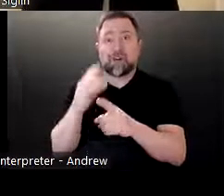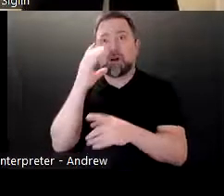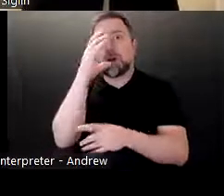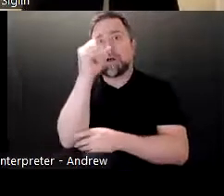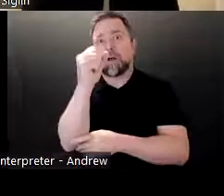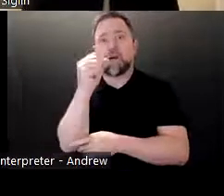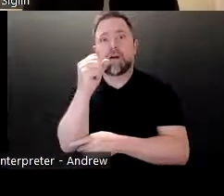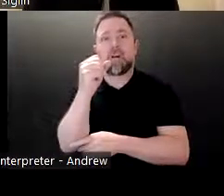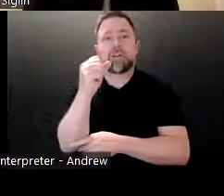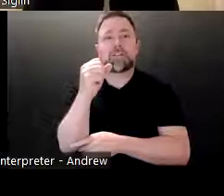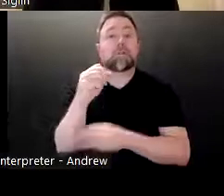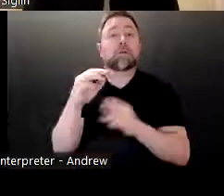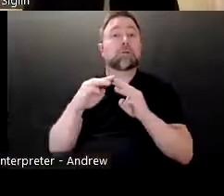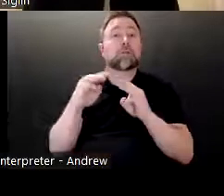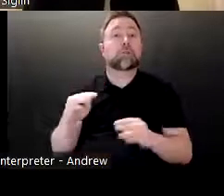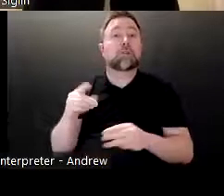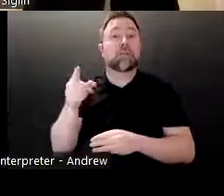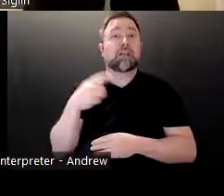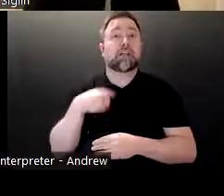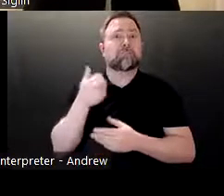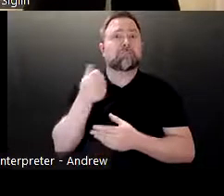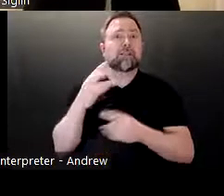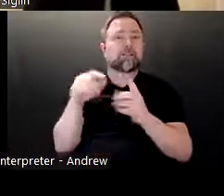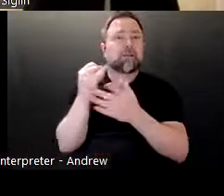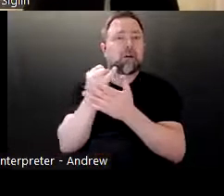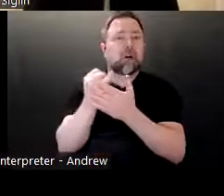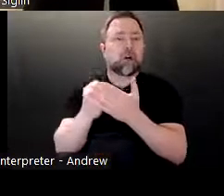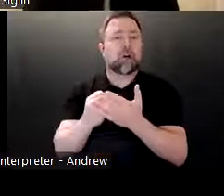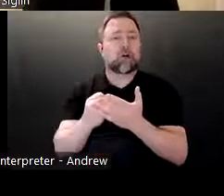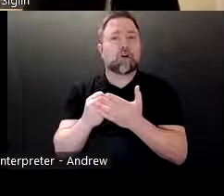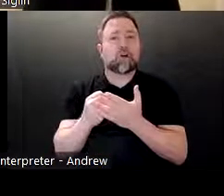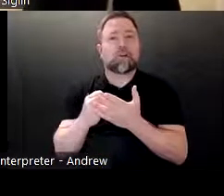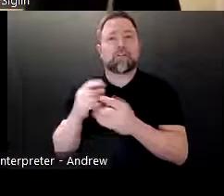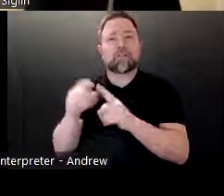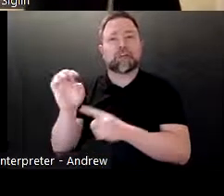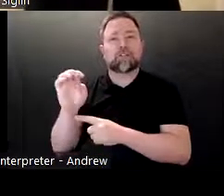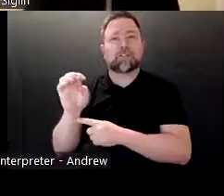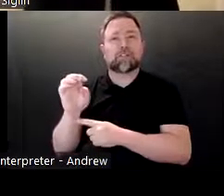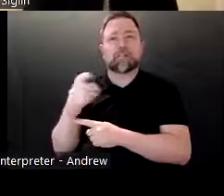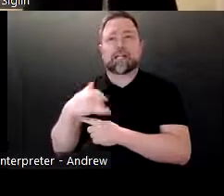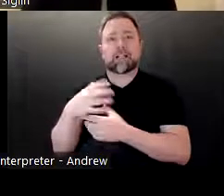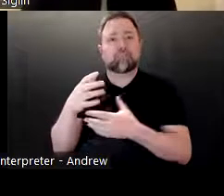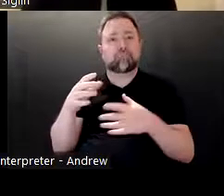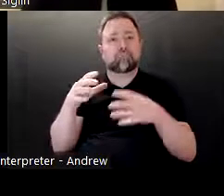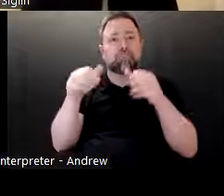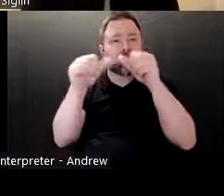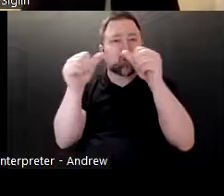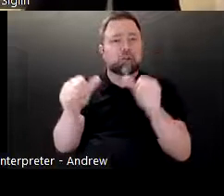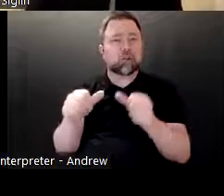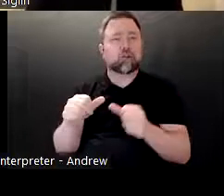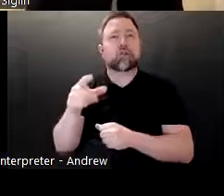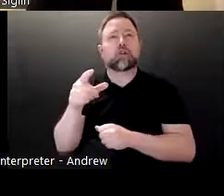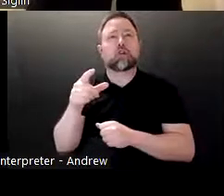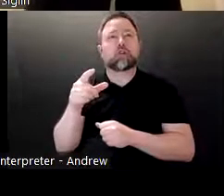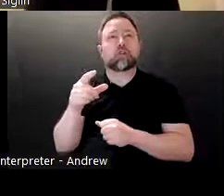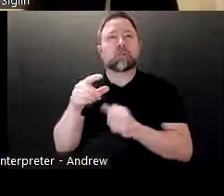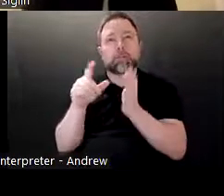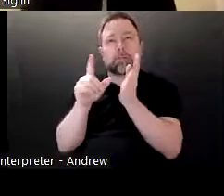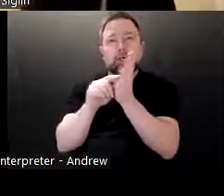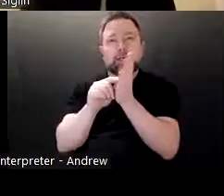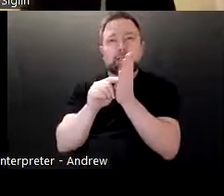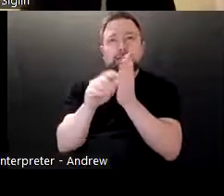The museum has several works by Esherick in their collection, such as this sculpture and this print at upper right, although they